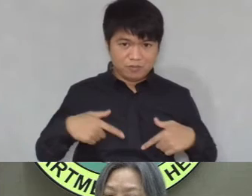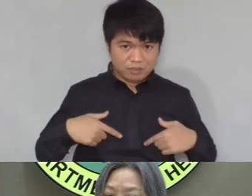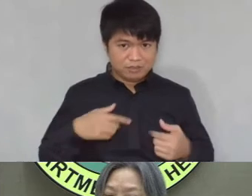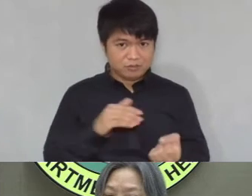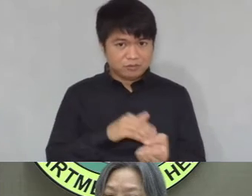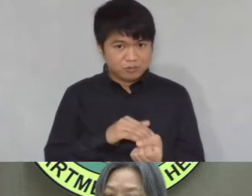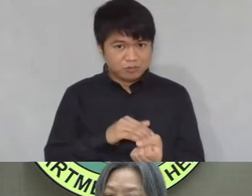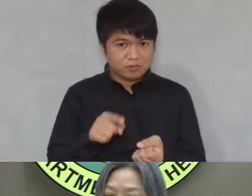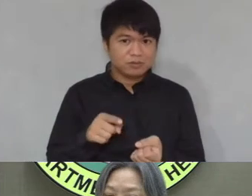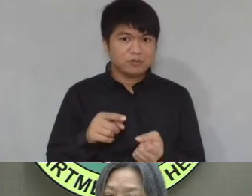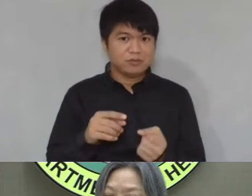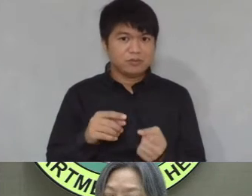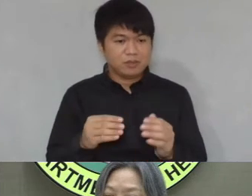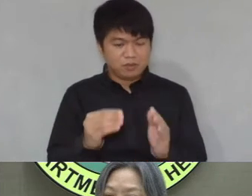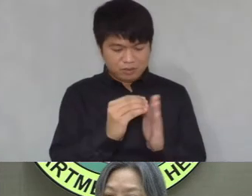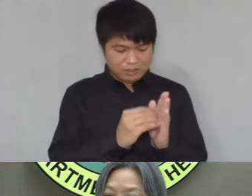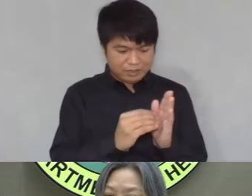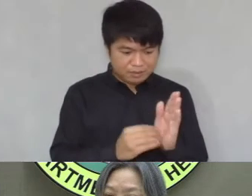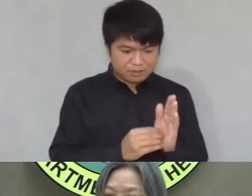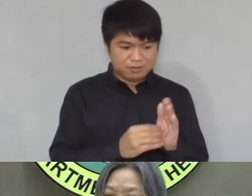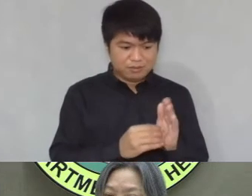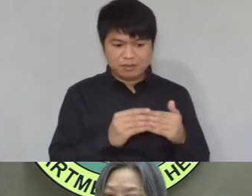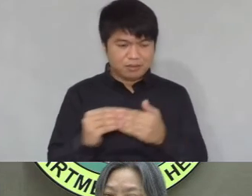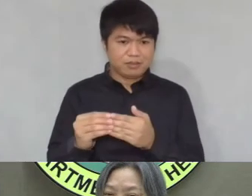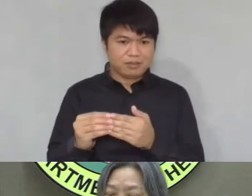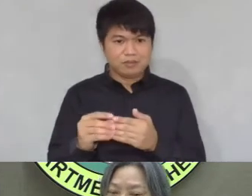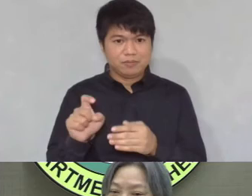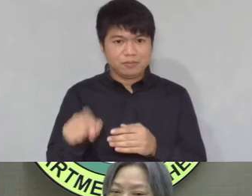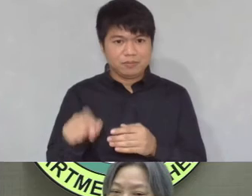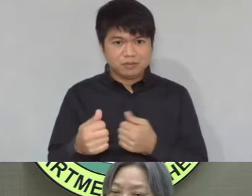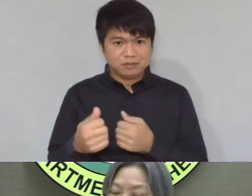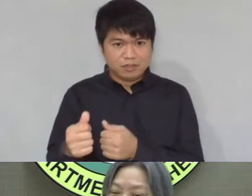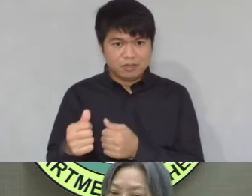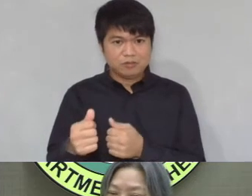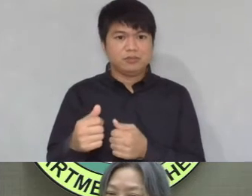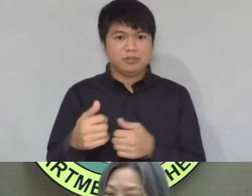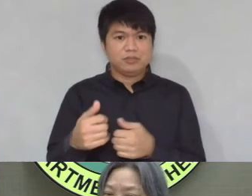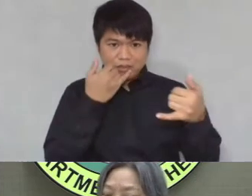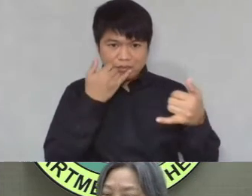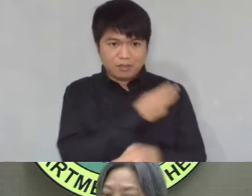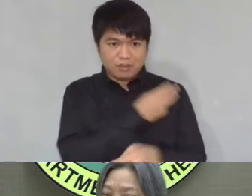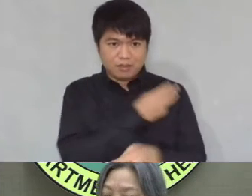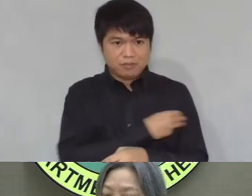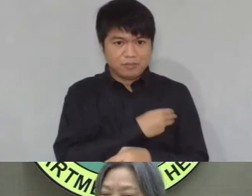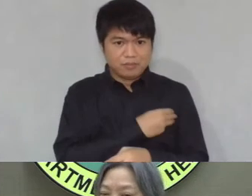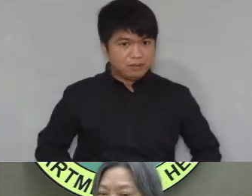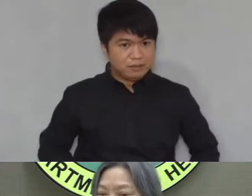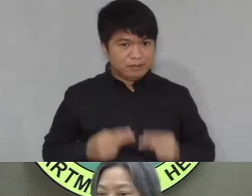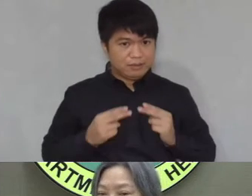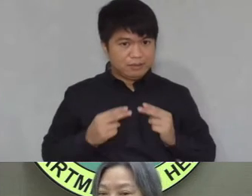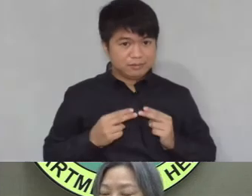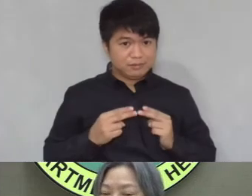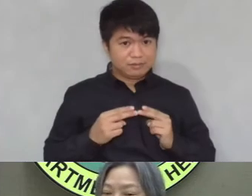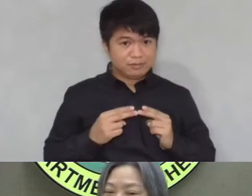pulmonologists, and they have already residency guidelines, fellowship guidelines, and sort of thing. But what is not in there is